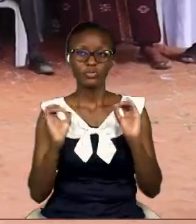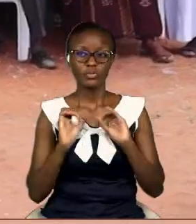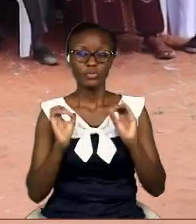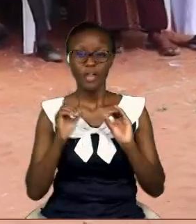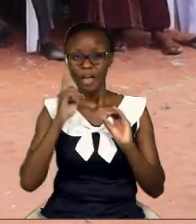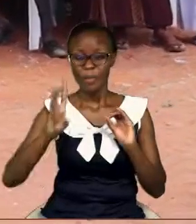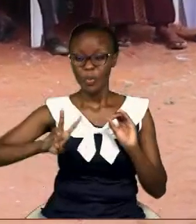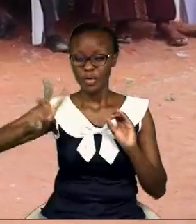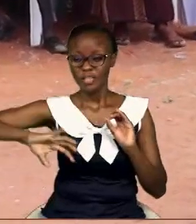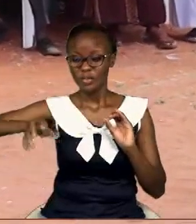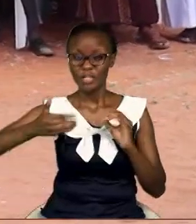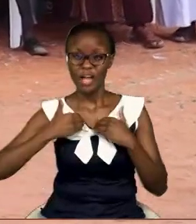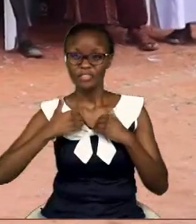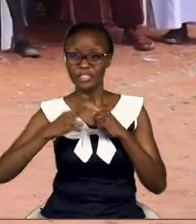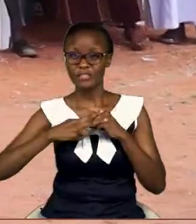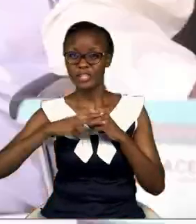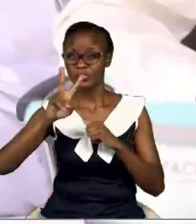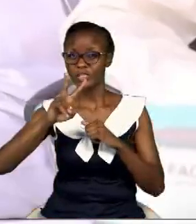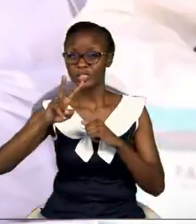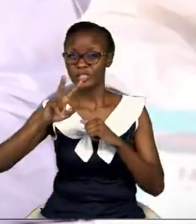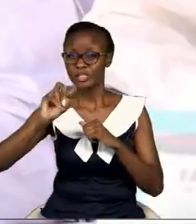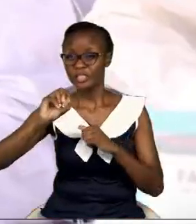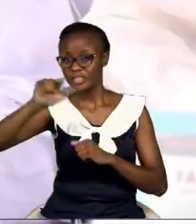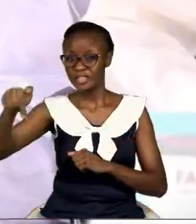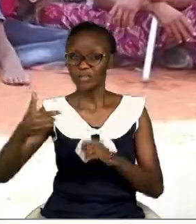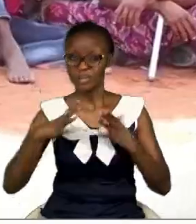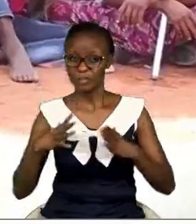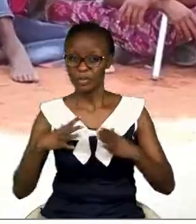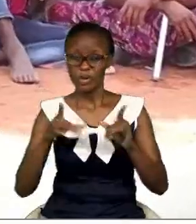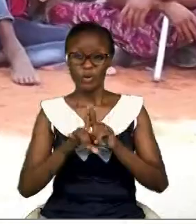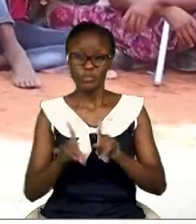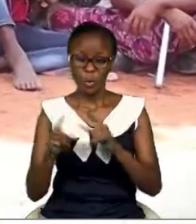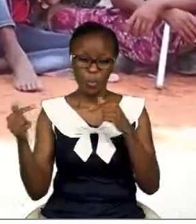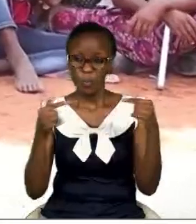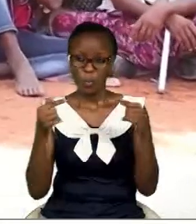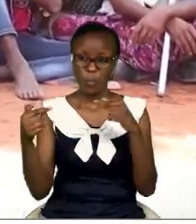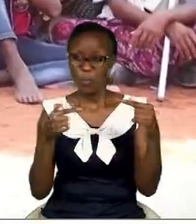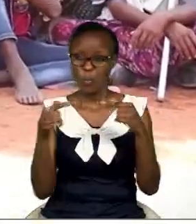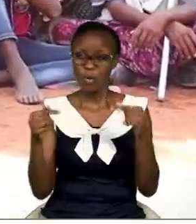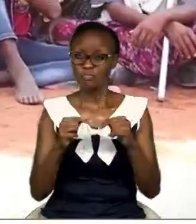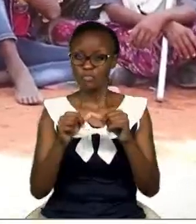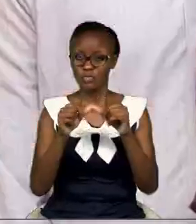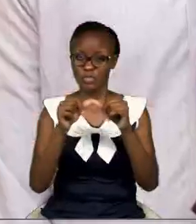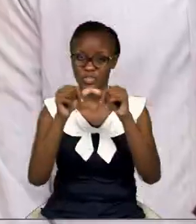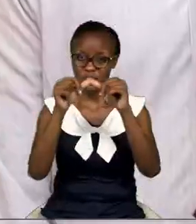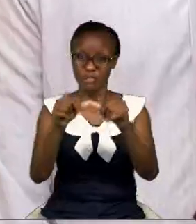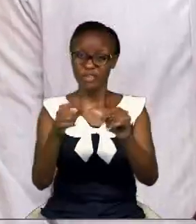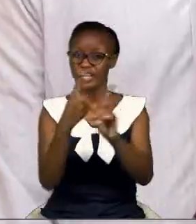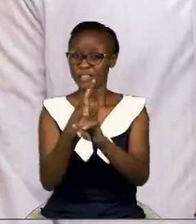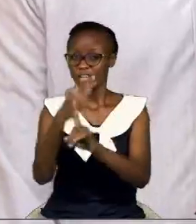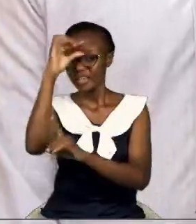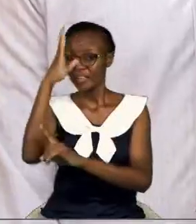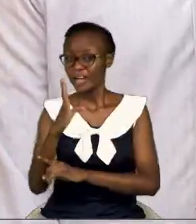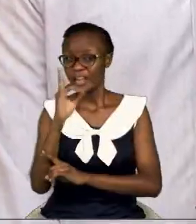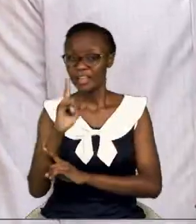Wajir County has a population of 720,000, and the battle to succeed Ali Mukhtar continues to intensify in what seems to be